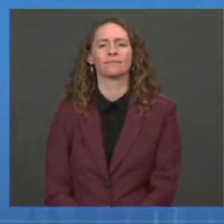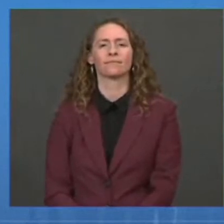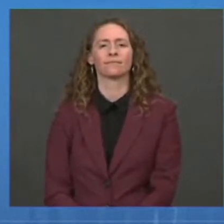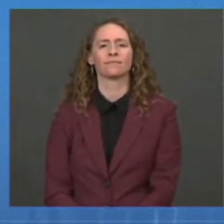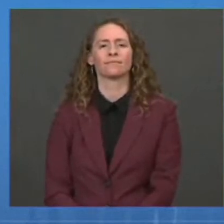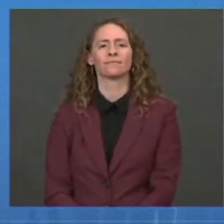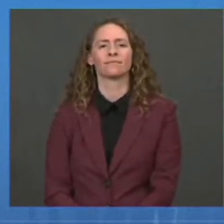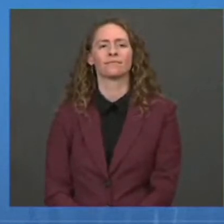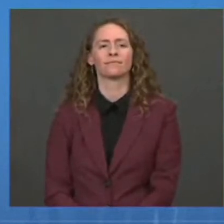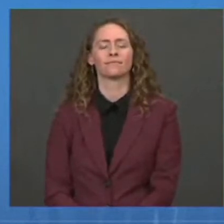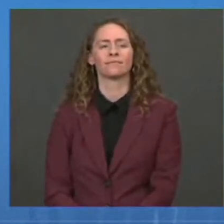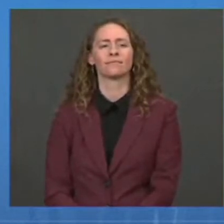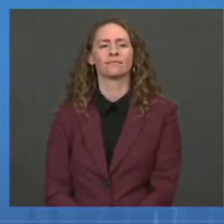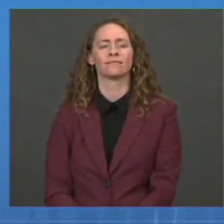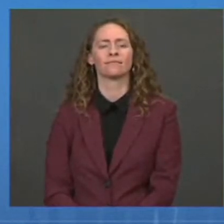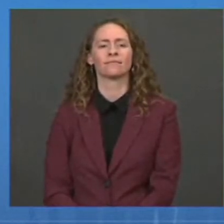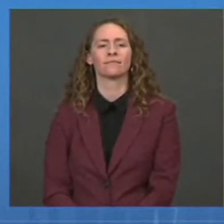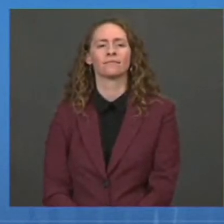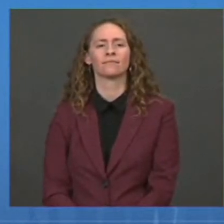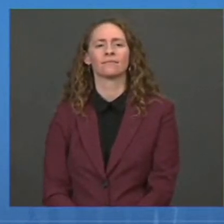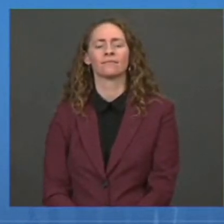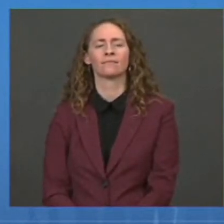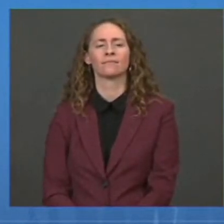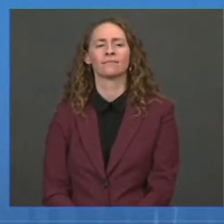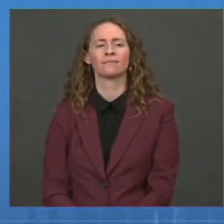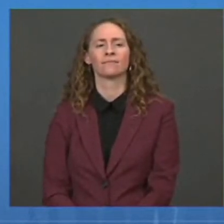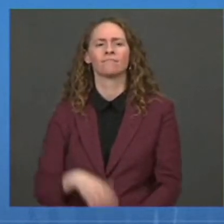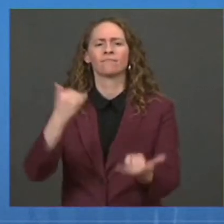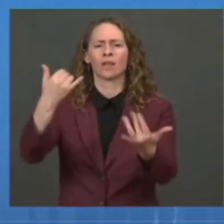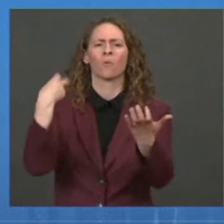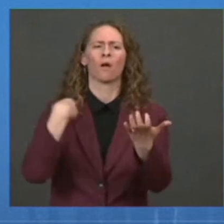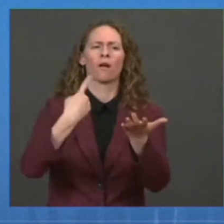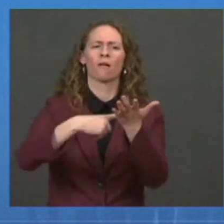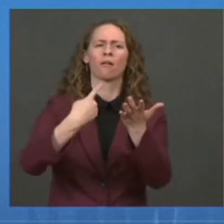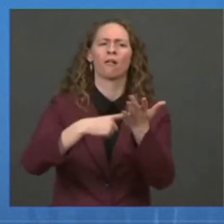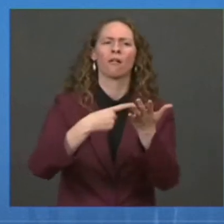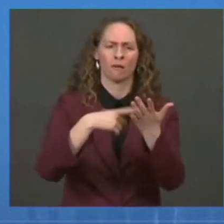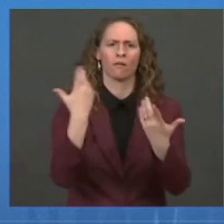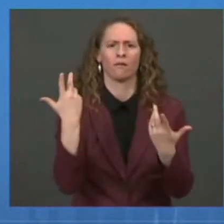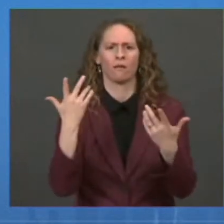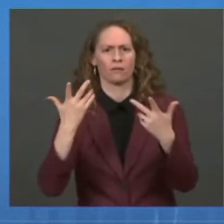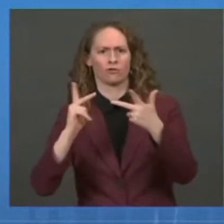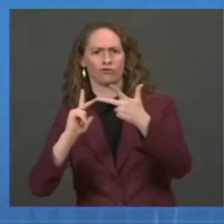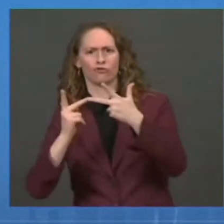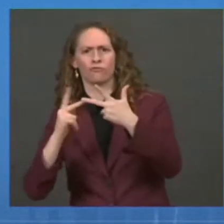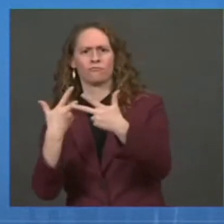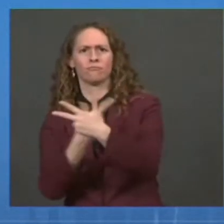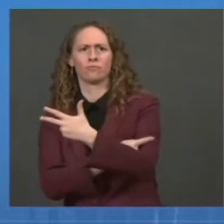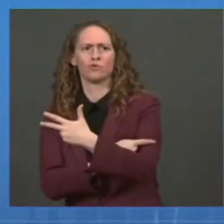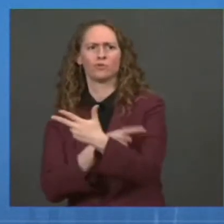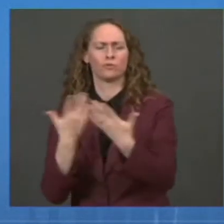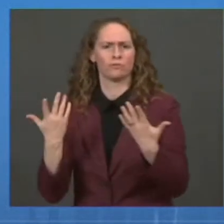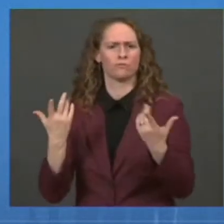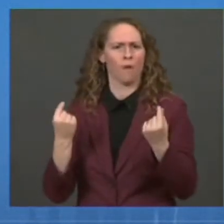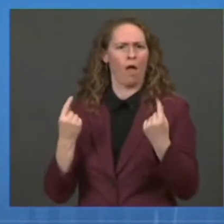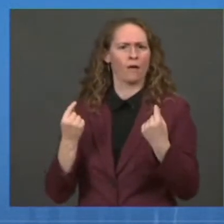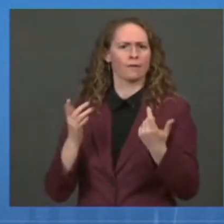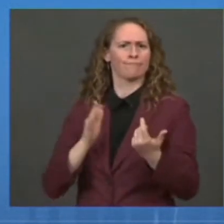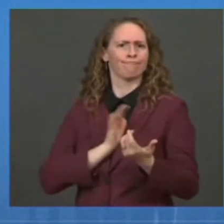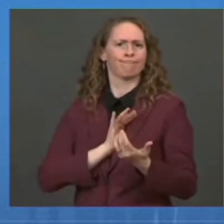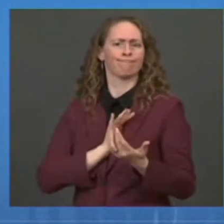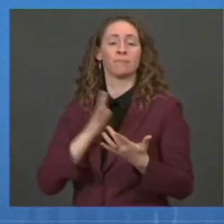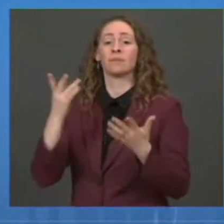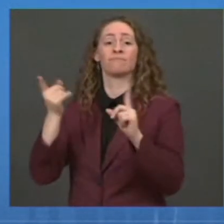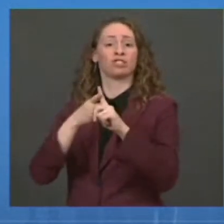boosting in addressing the Omicron variant. Okay, I can have the first slide, please. Just to orient people, well, we always talk